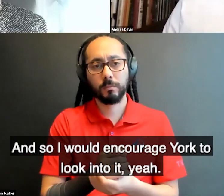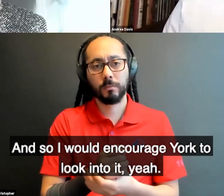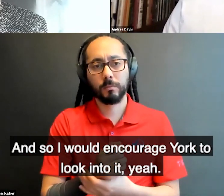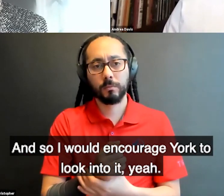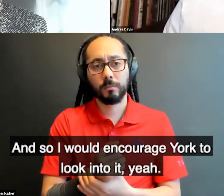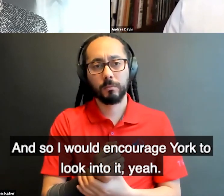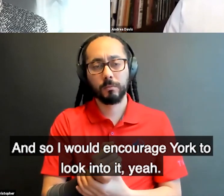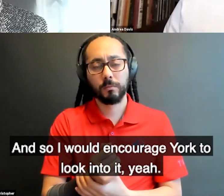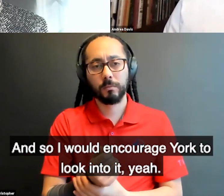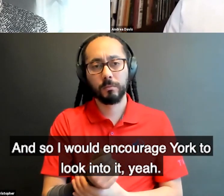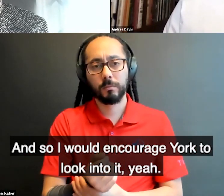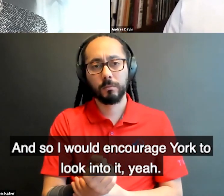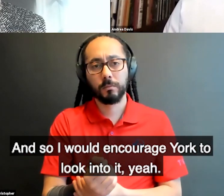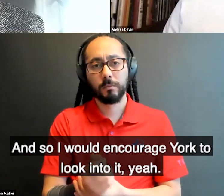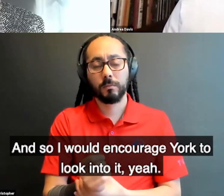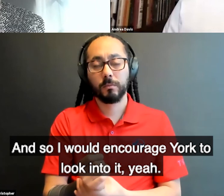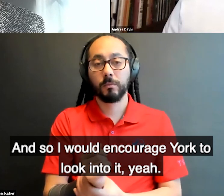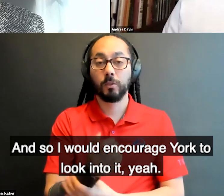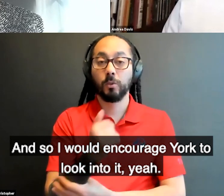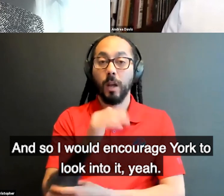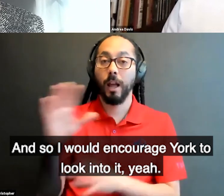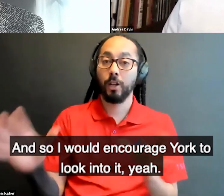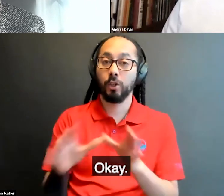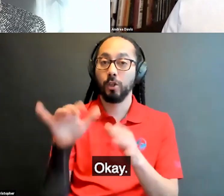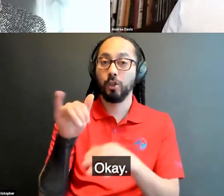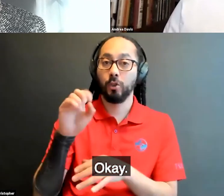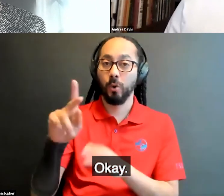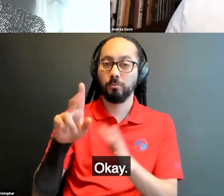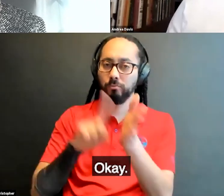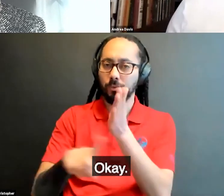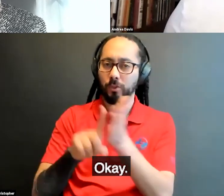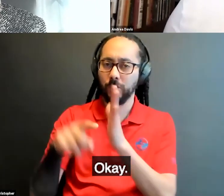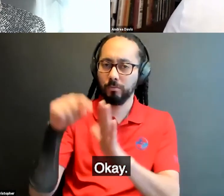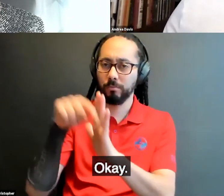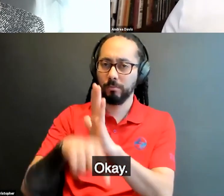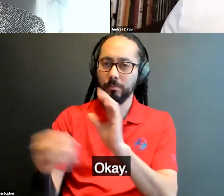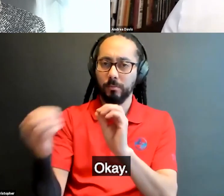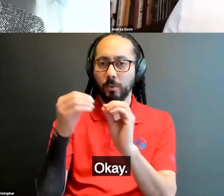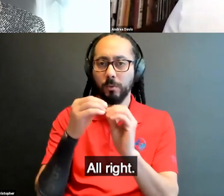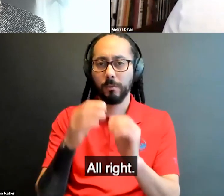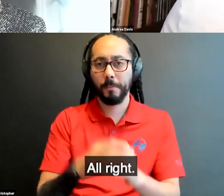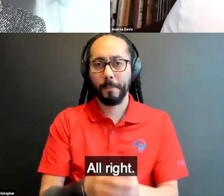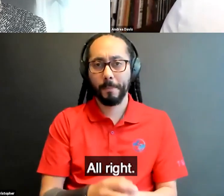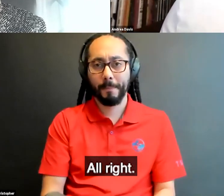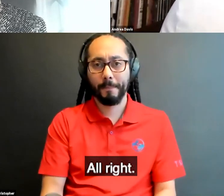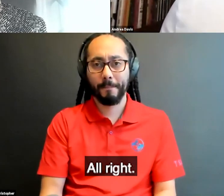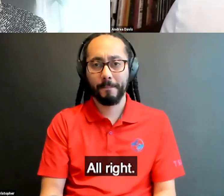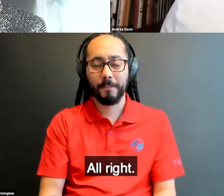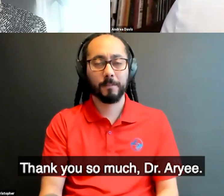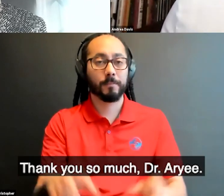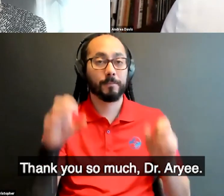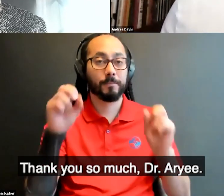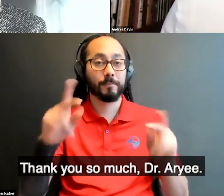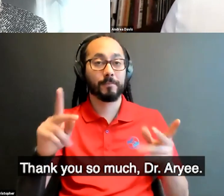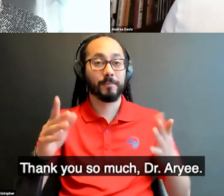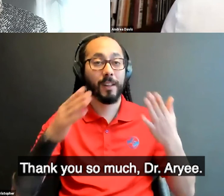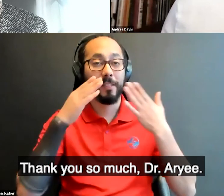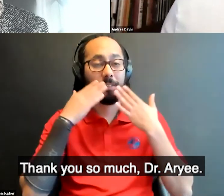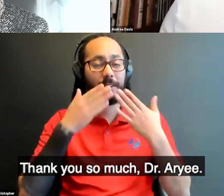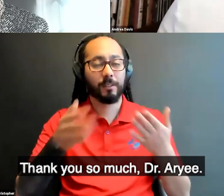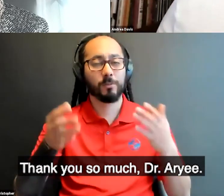And so I would encourage York to look into it. Yeah. Okay. All right. Thank you so